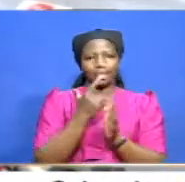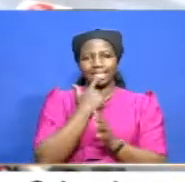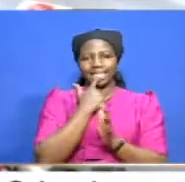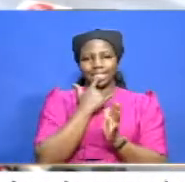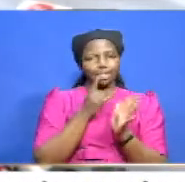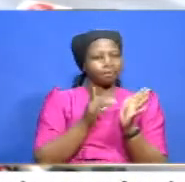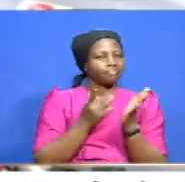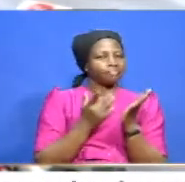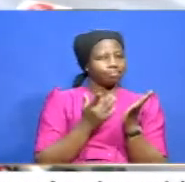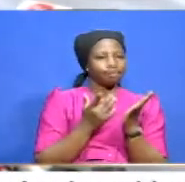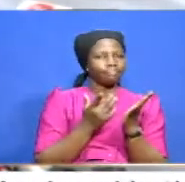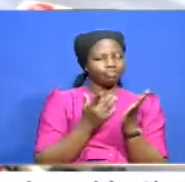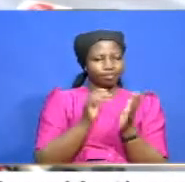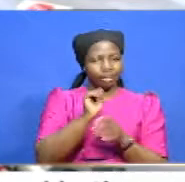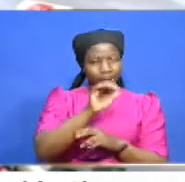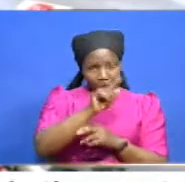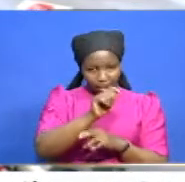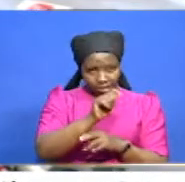cap